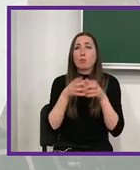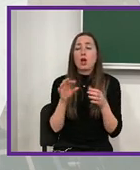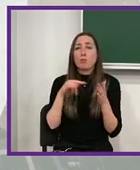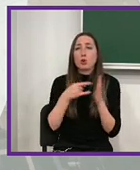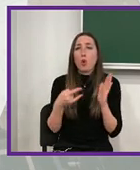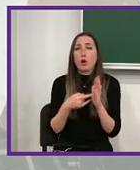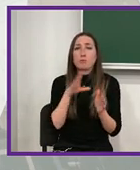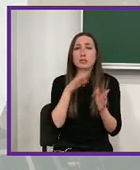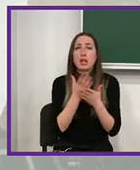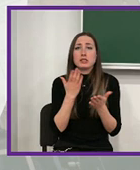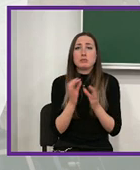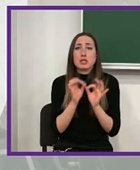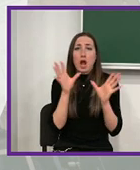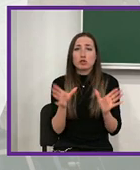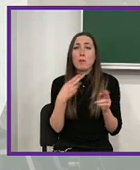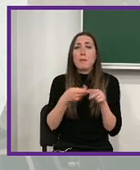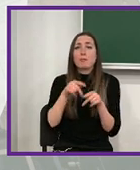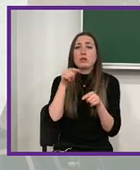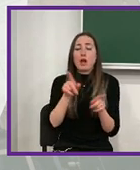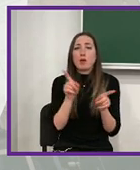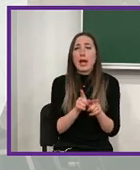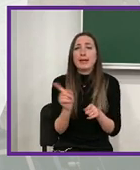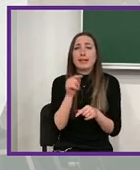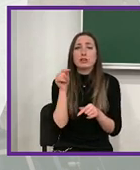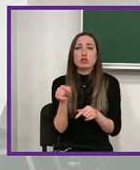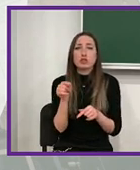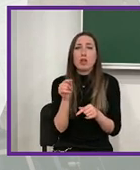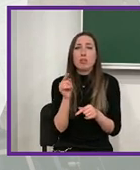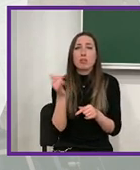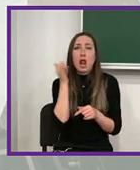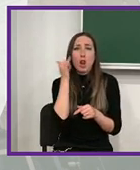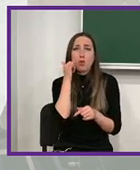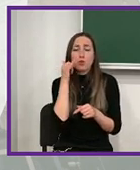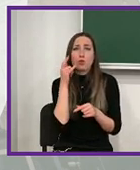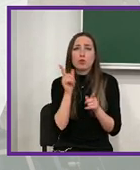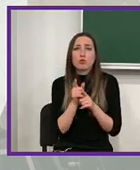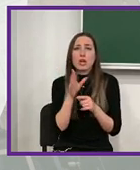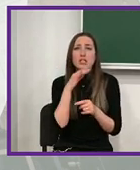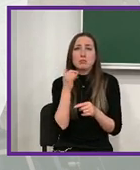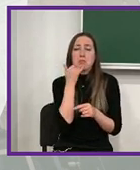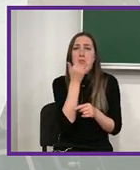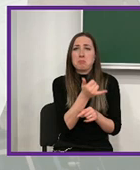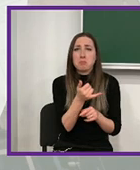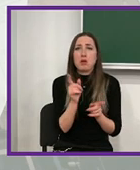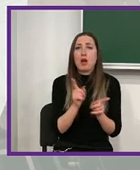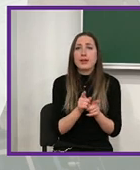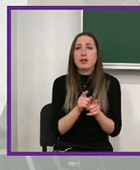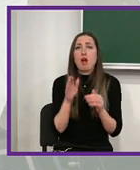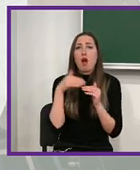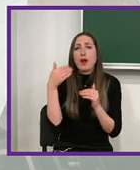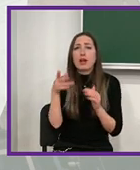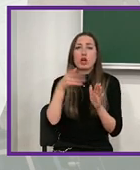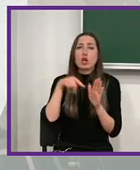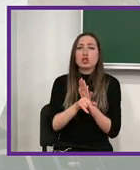have a hotline that is available to every stakeholder, both internal and external, so that we ensure that we